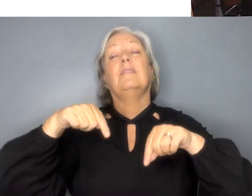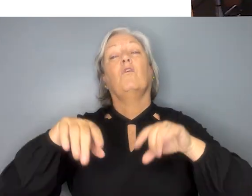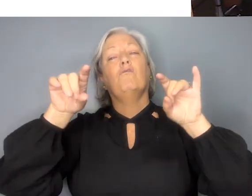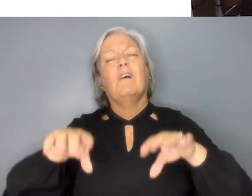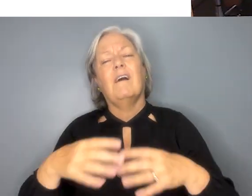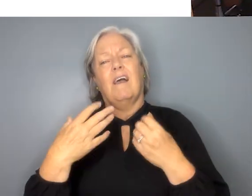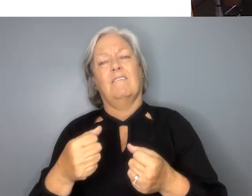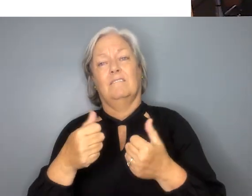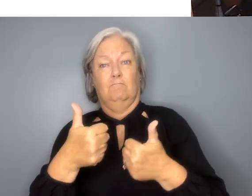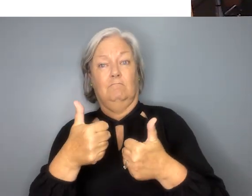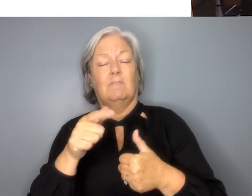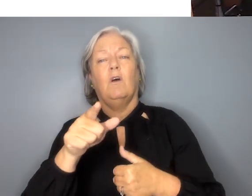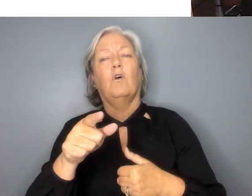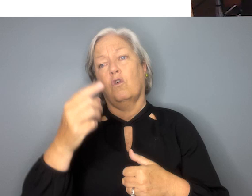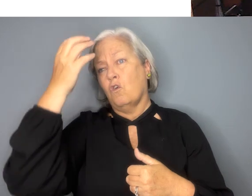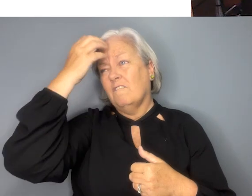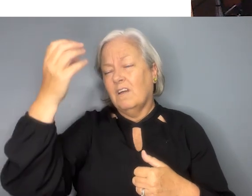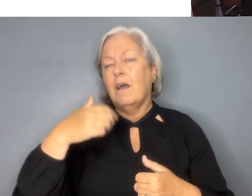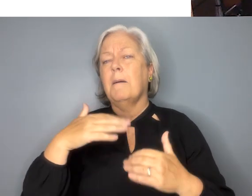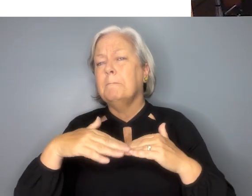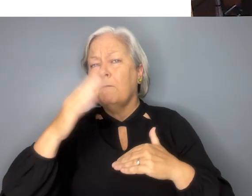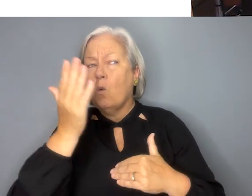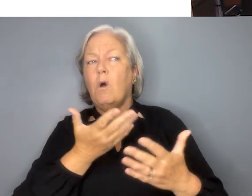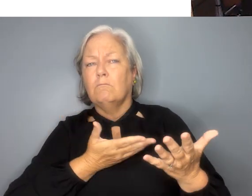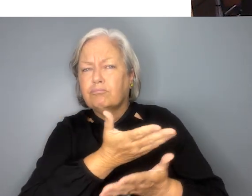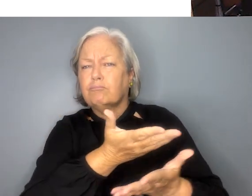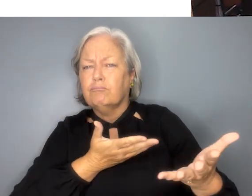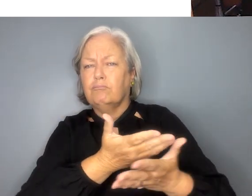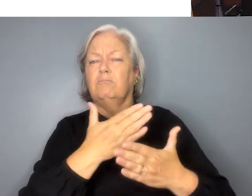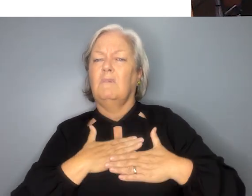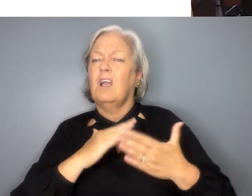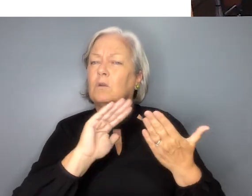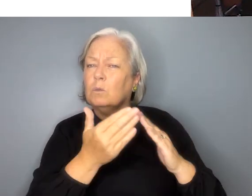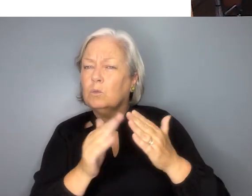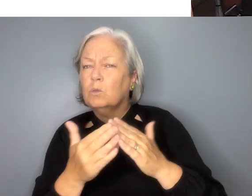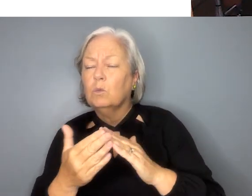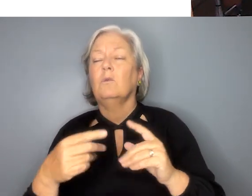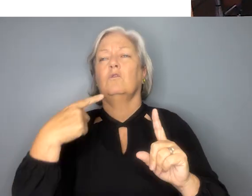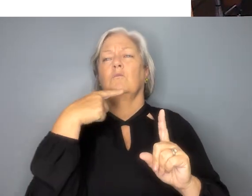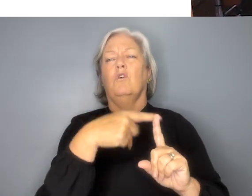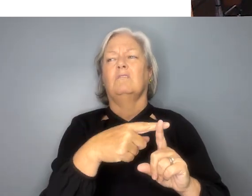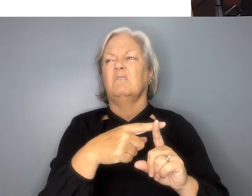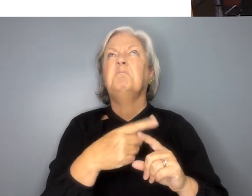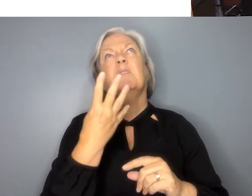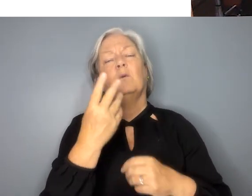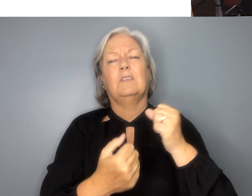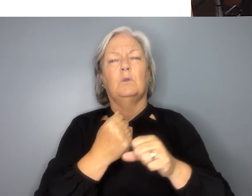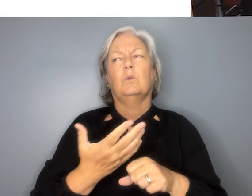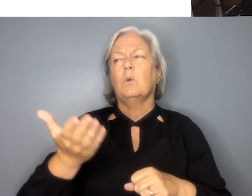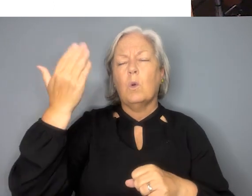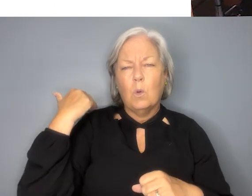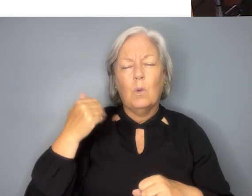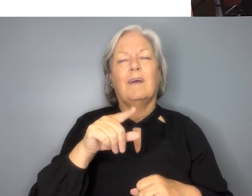here in Australia. Our government recently is having more conversations with us here. But also recently, 4 years